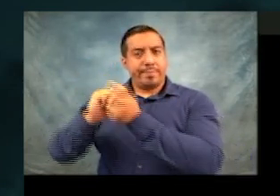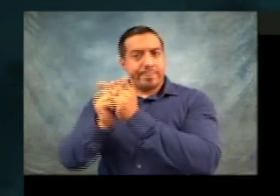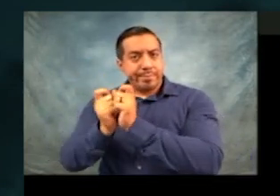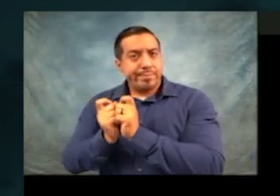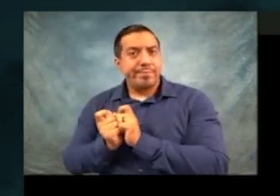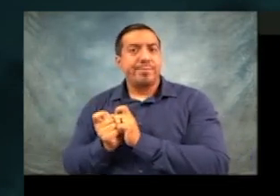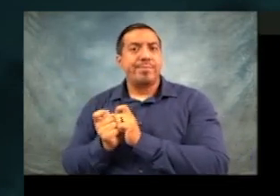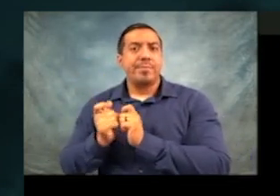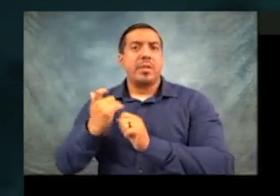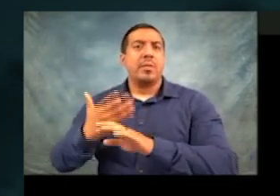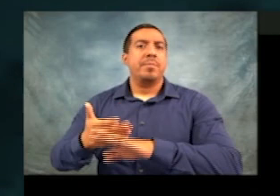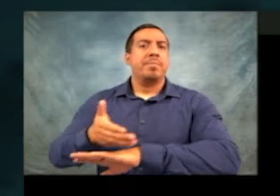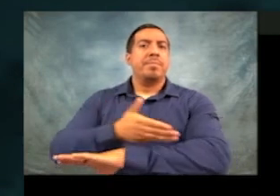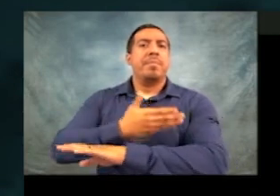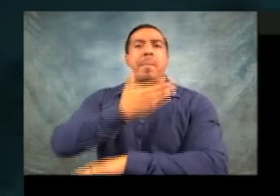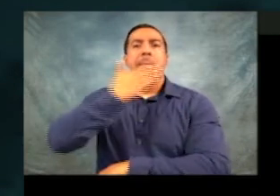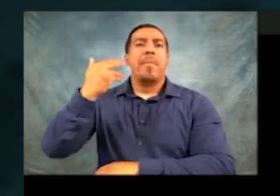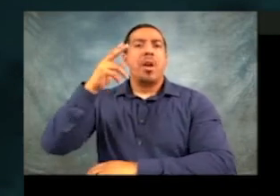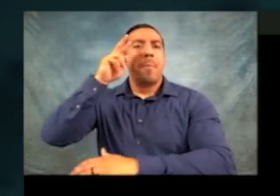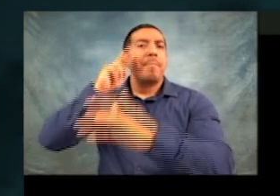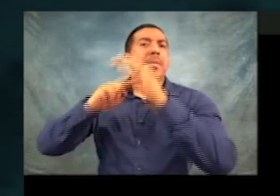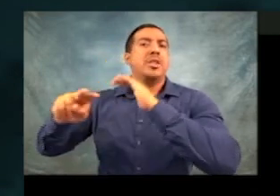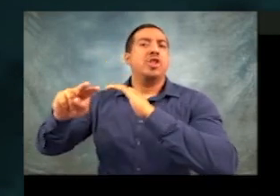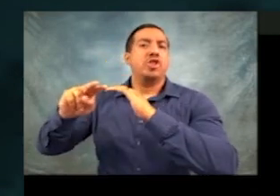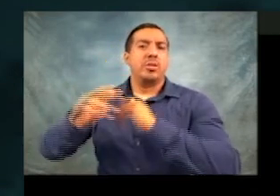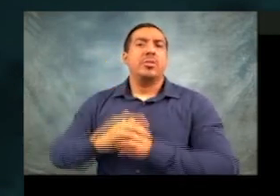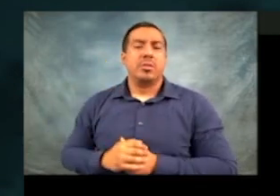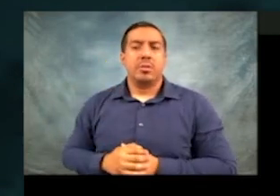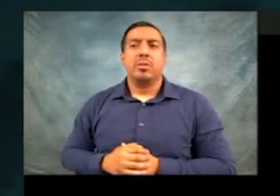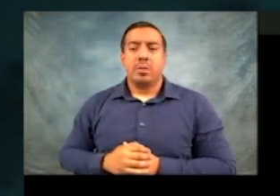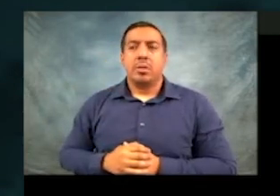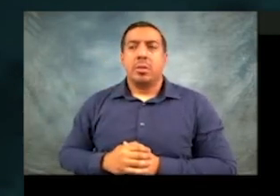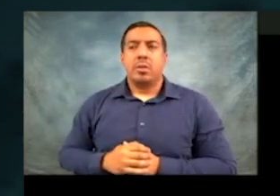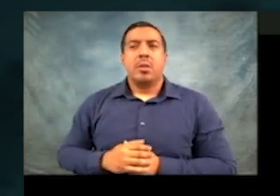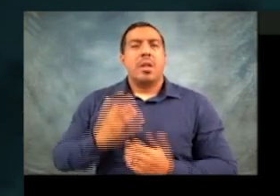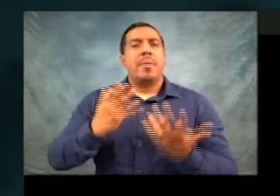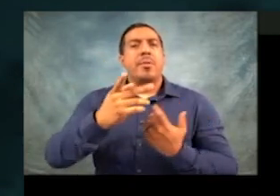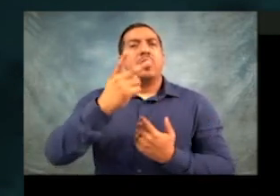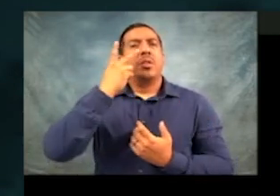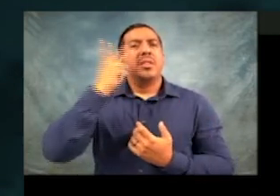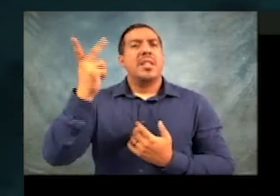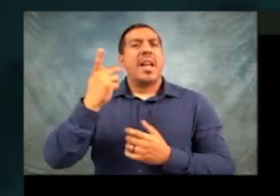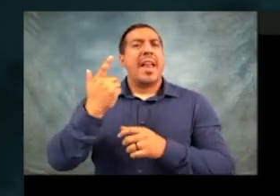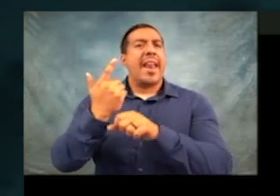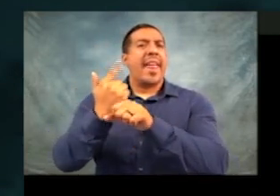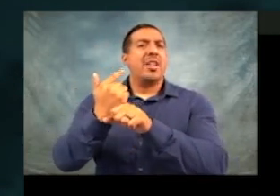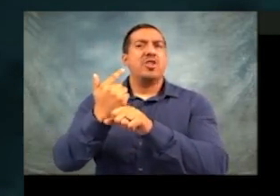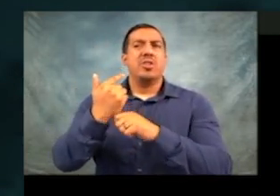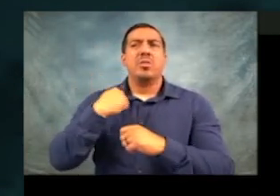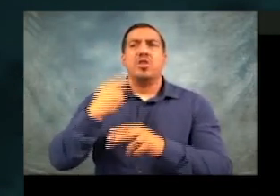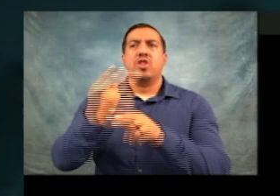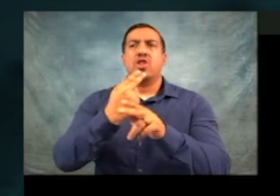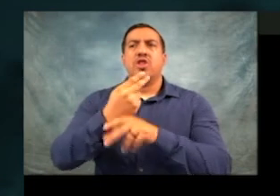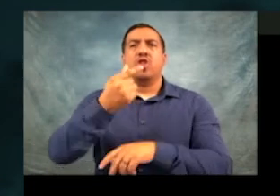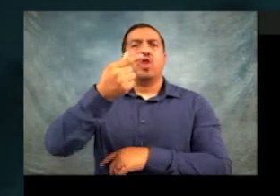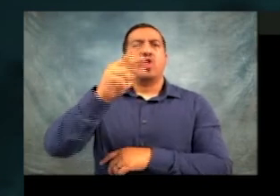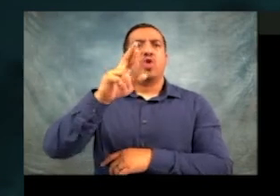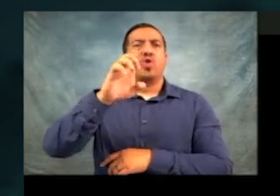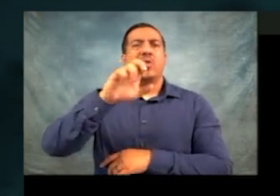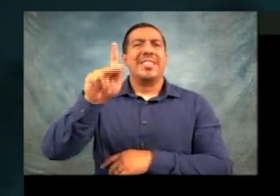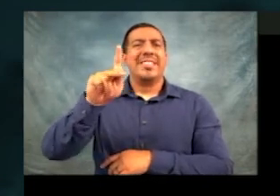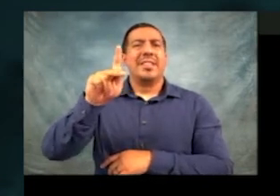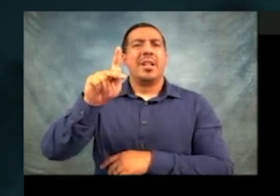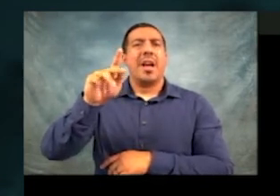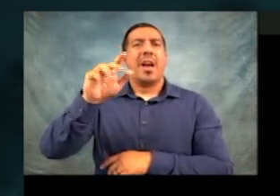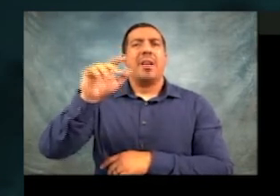better predictions than we did last year. You may have seen this last year that we used the Greek alphabet. We had so